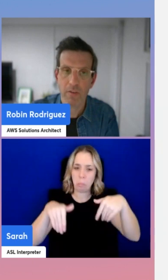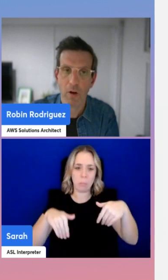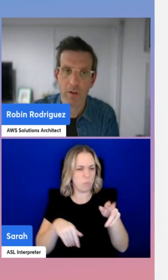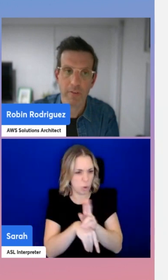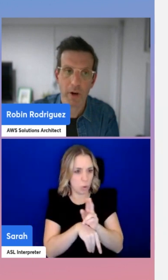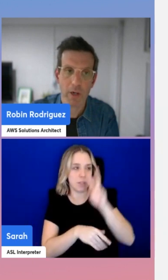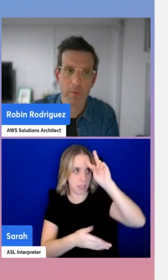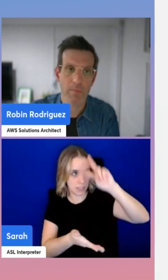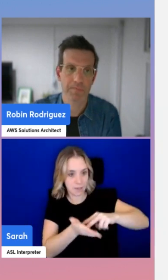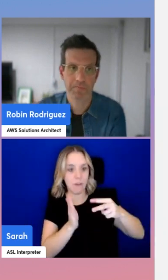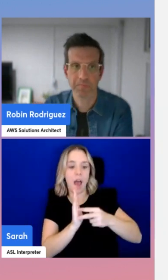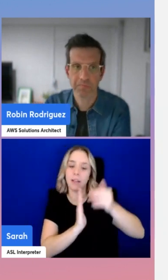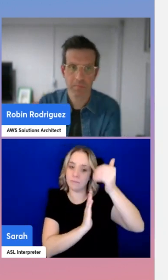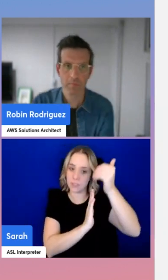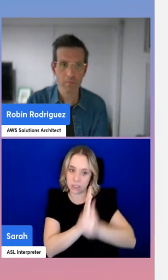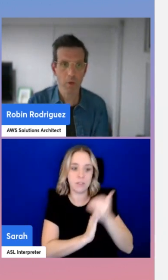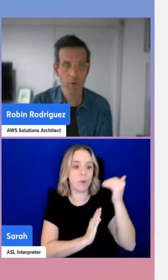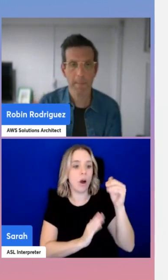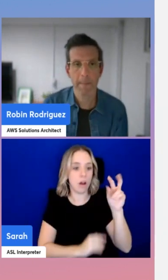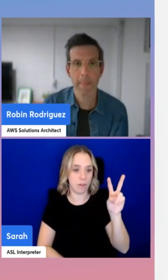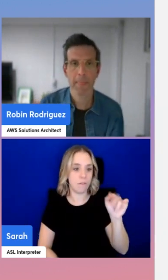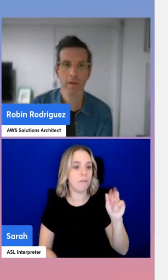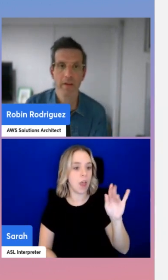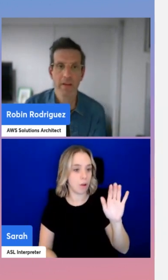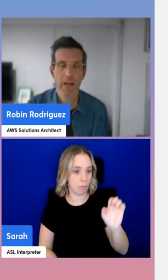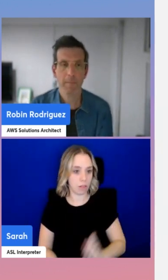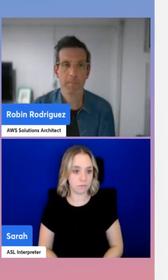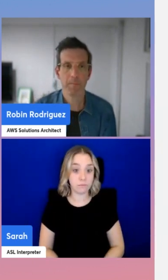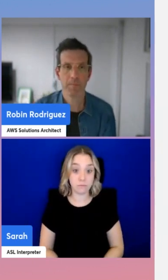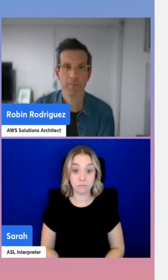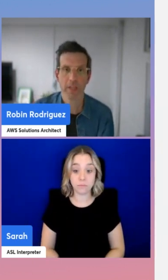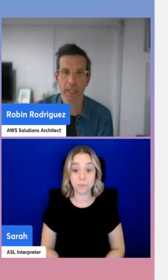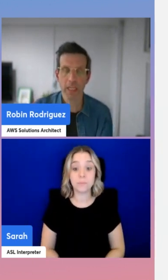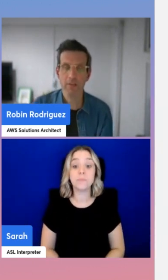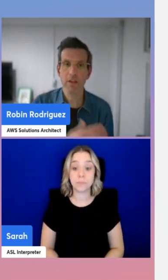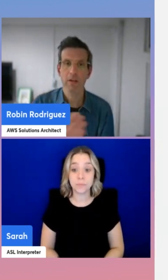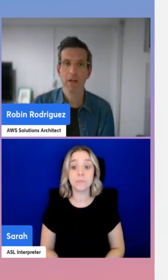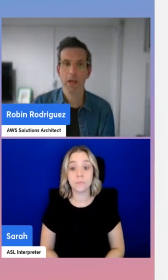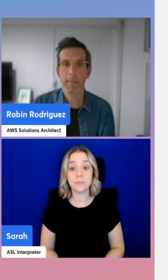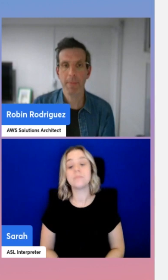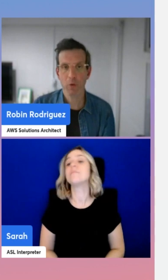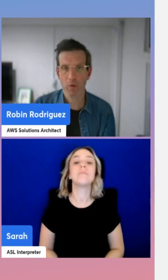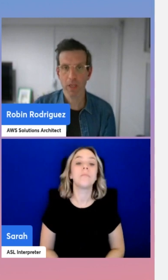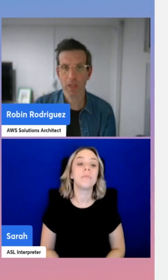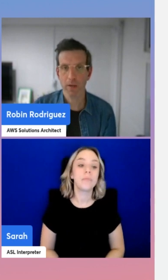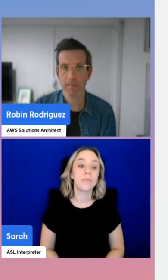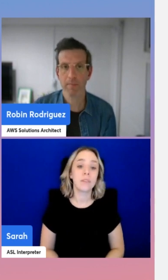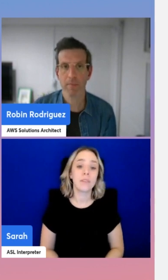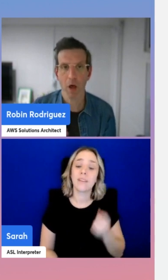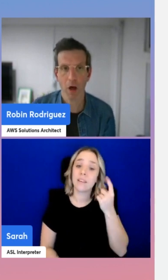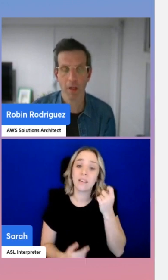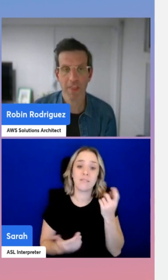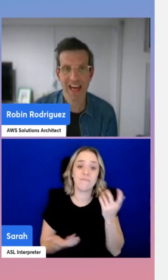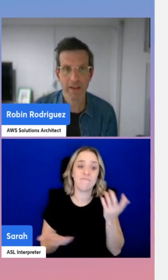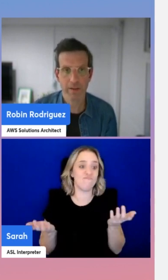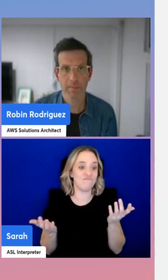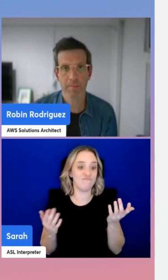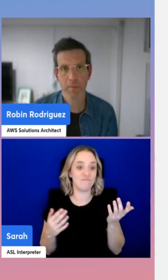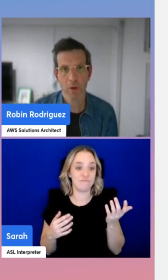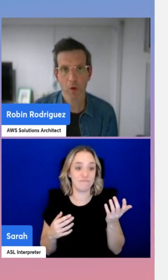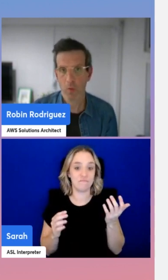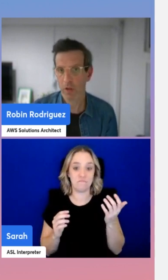defined default variable. Okay. Now, even building on